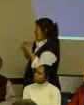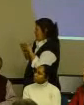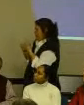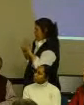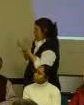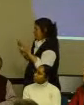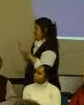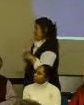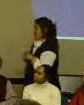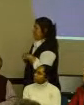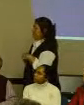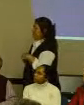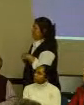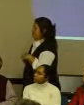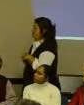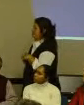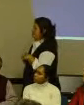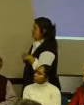me.